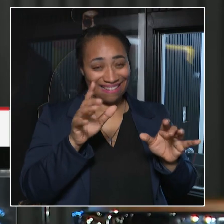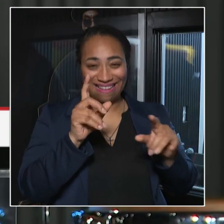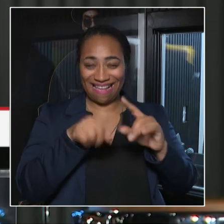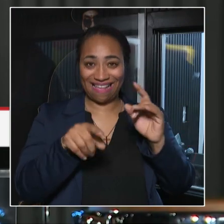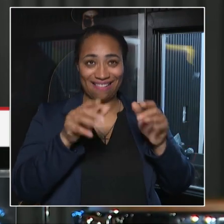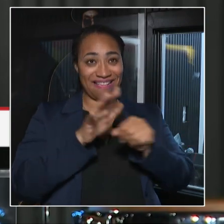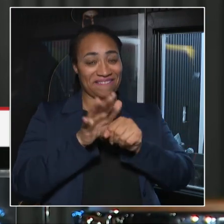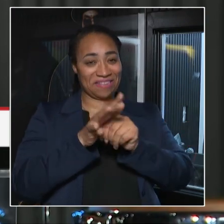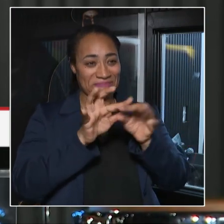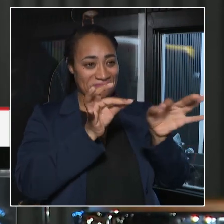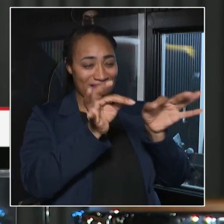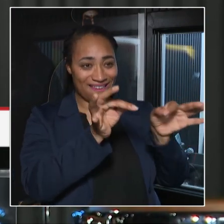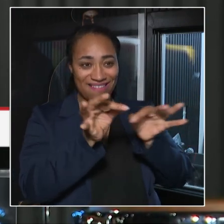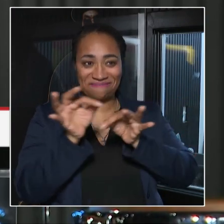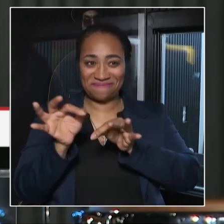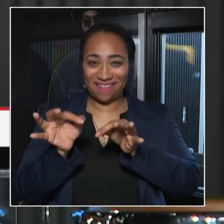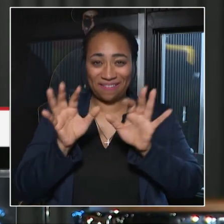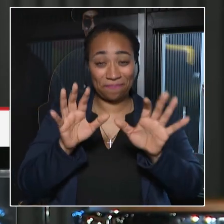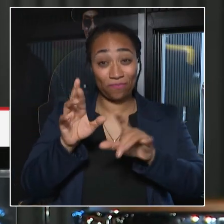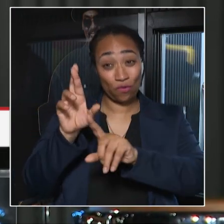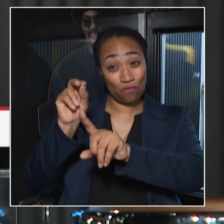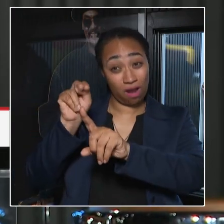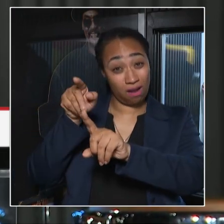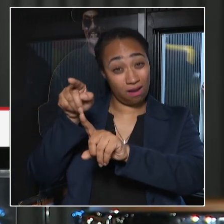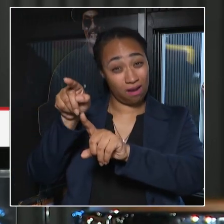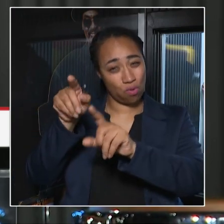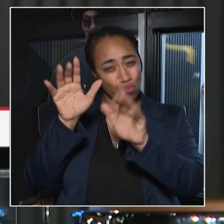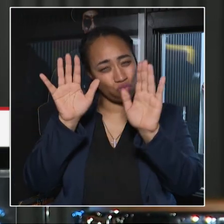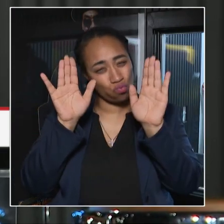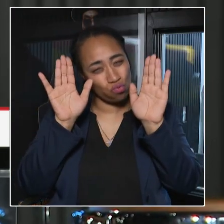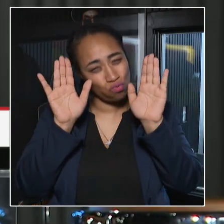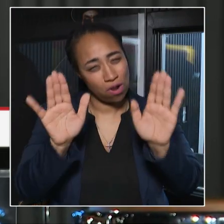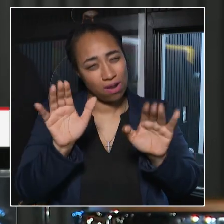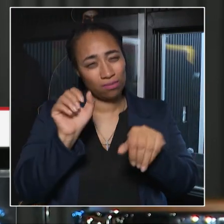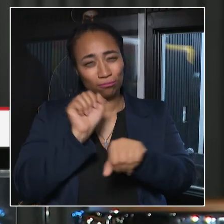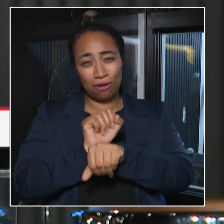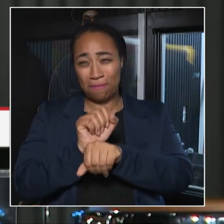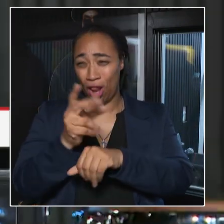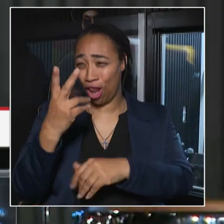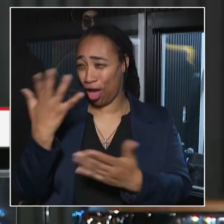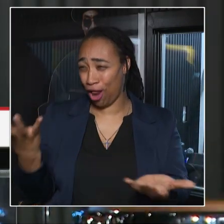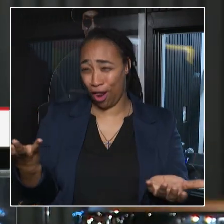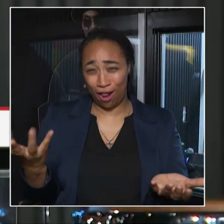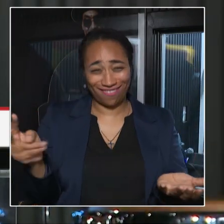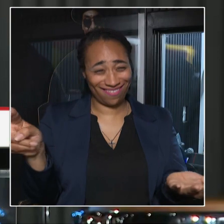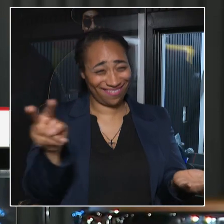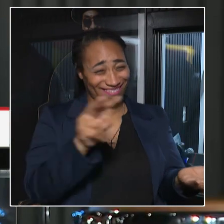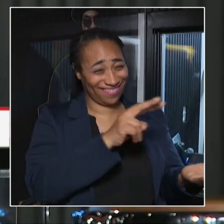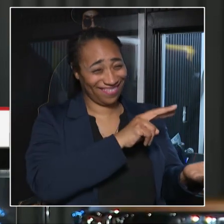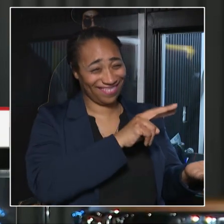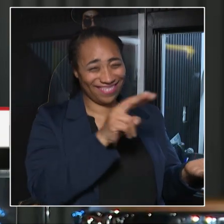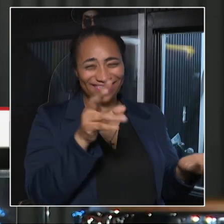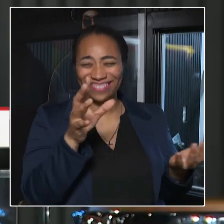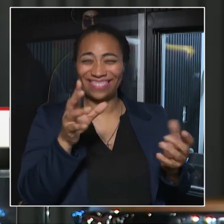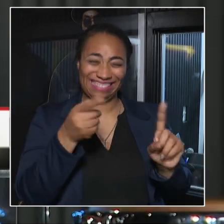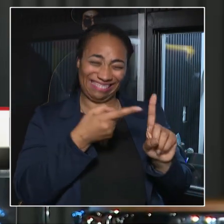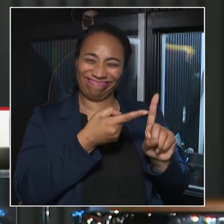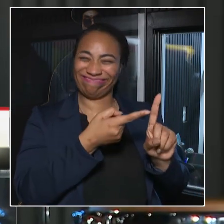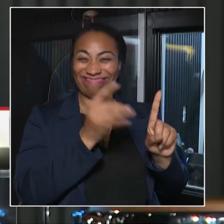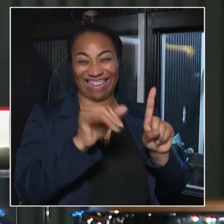The music speaks for itself. You saw the Experience Band. We had our first press concert.